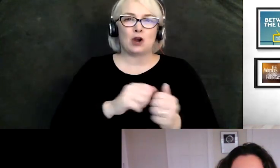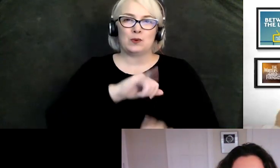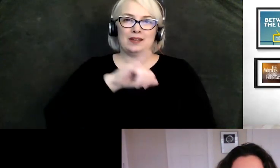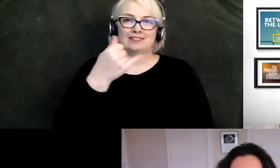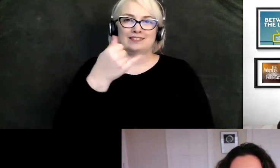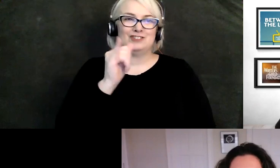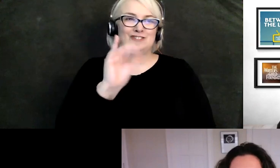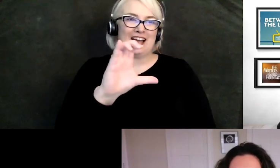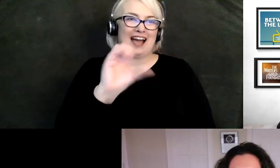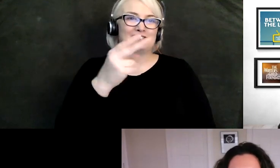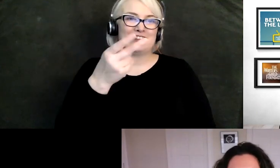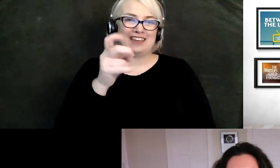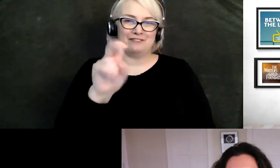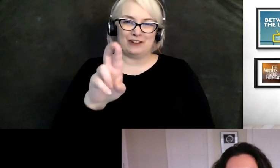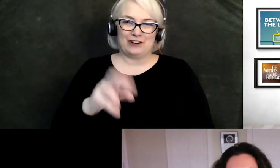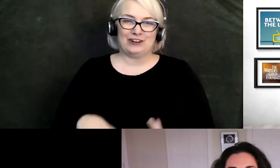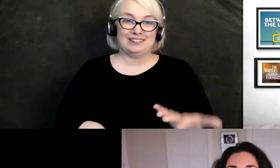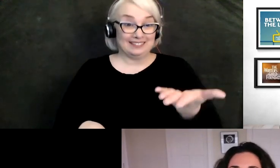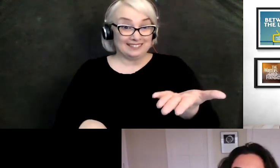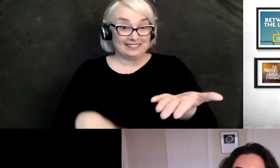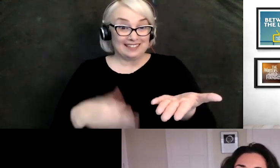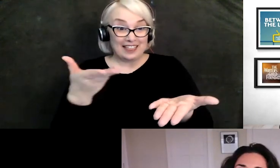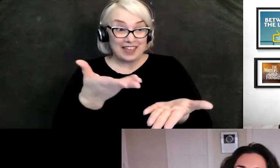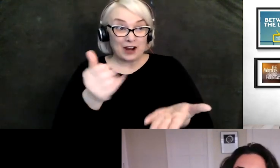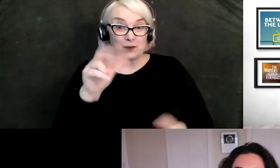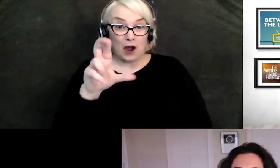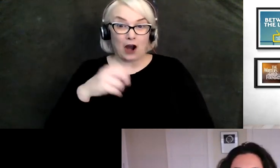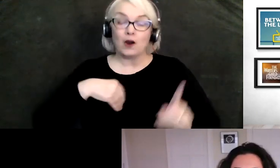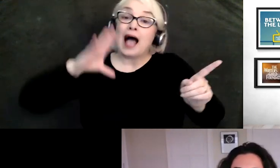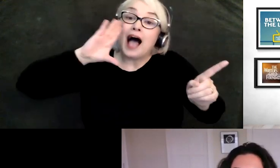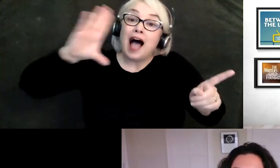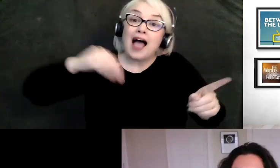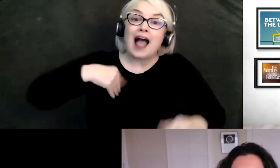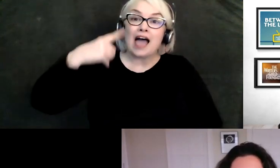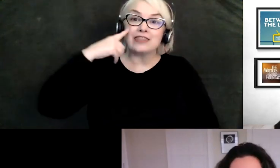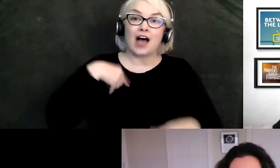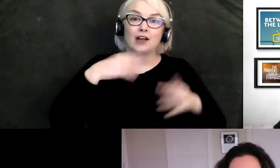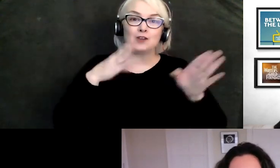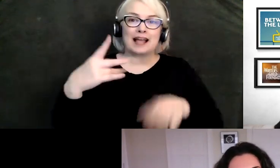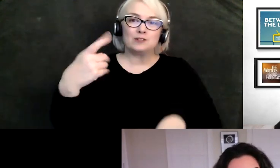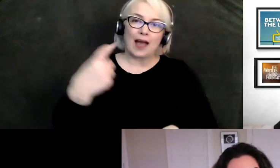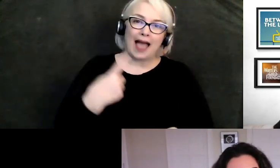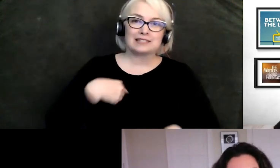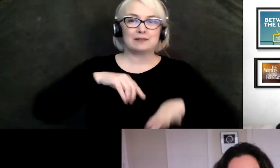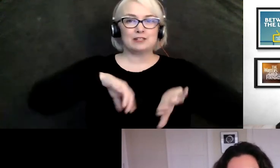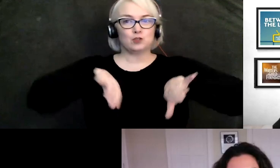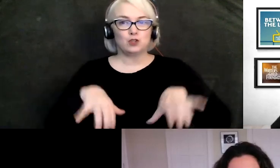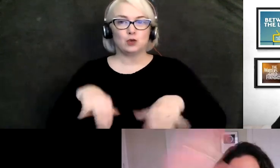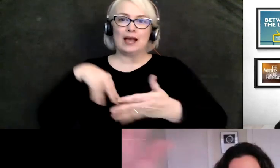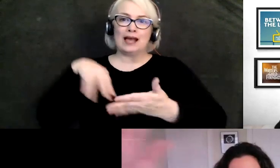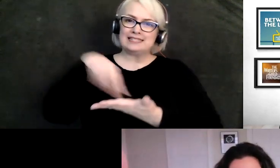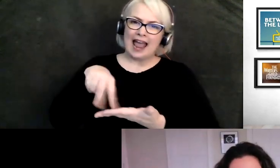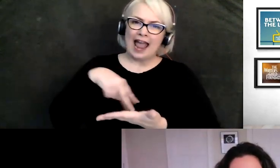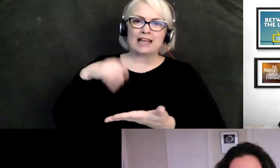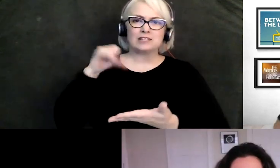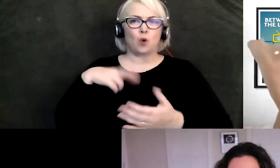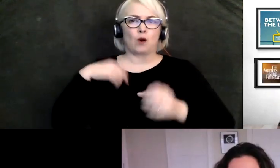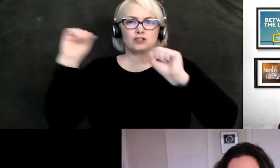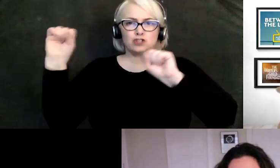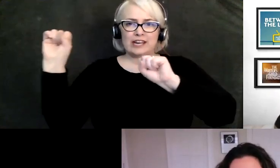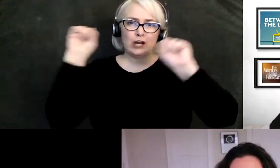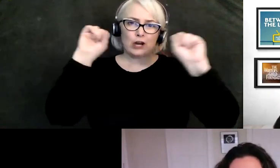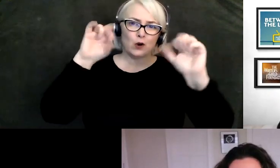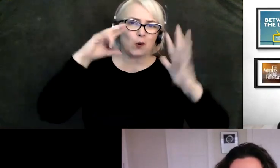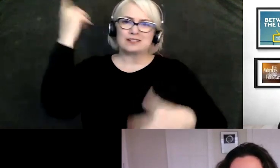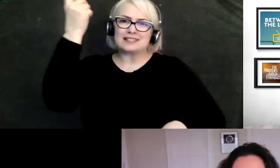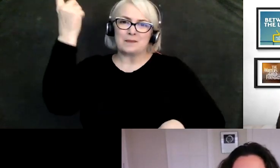There she is. Hi. I thought you were going to, like, ask me to do some sort of, like, a dance or a cheer or a, like, because I